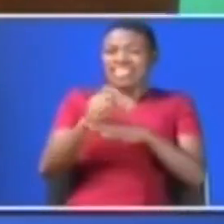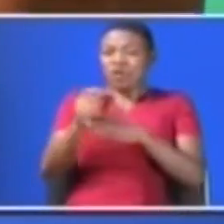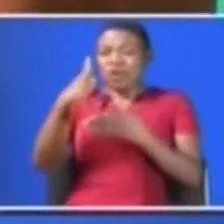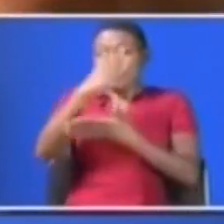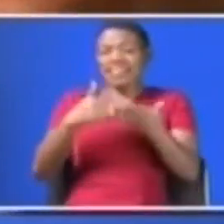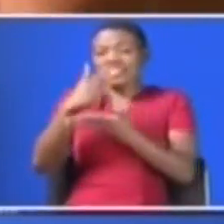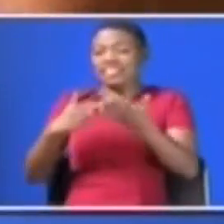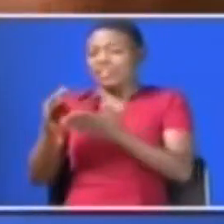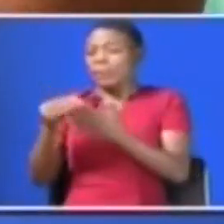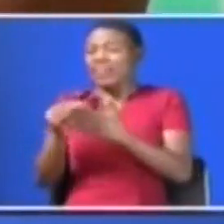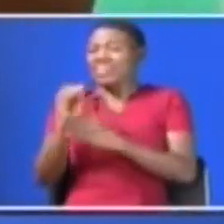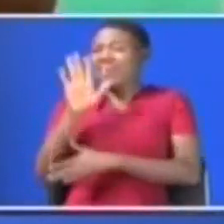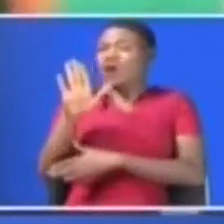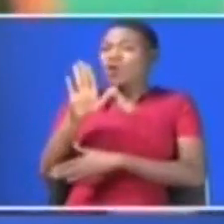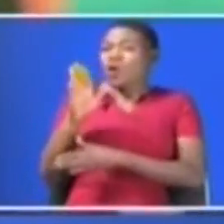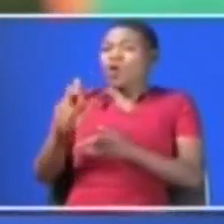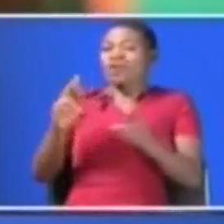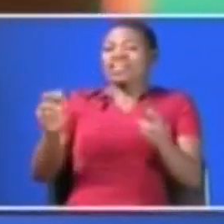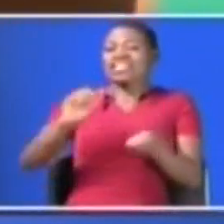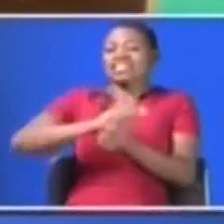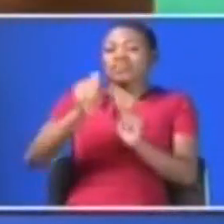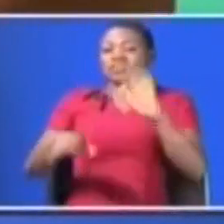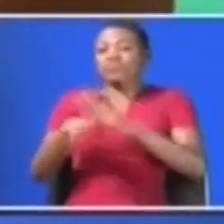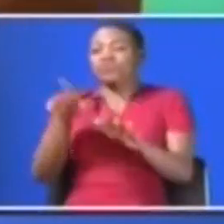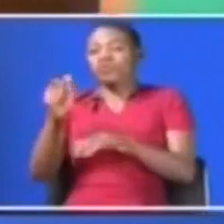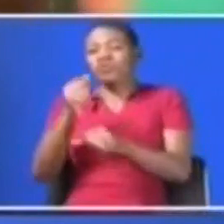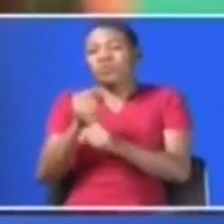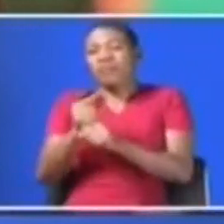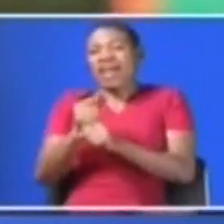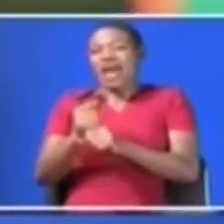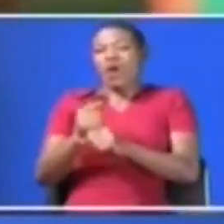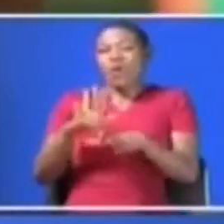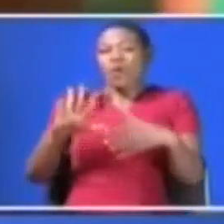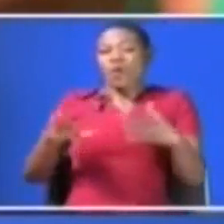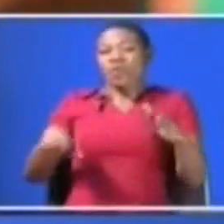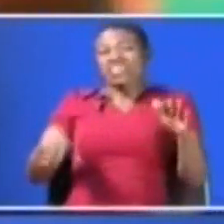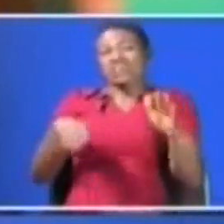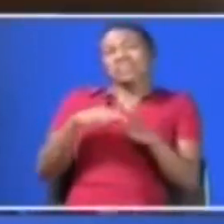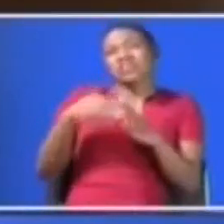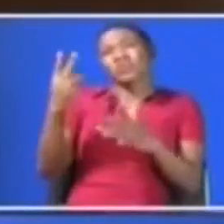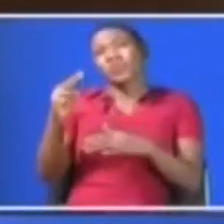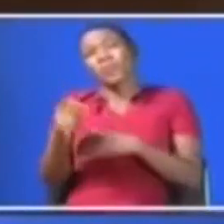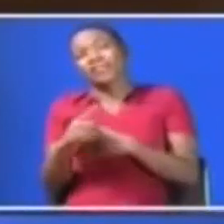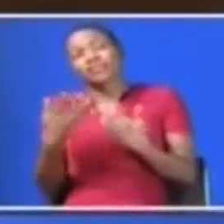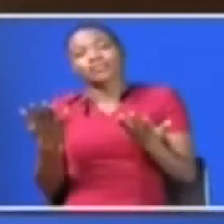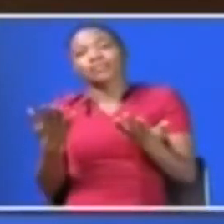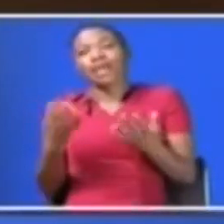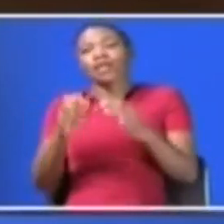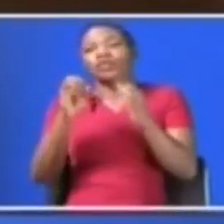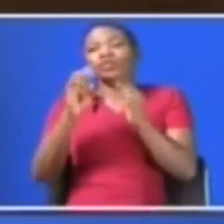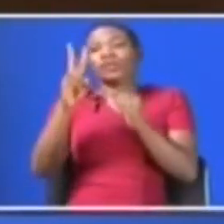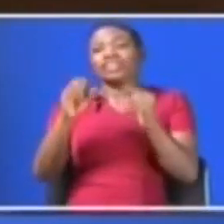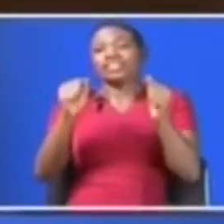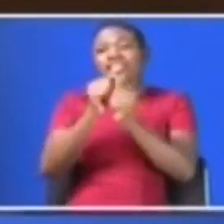pesa. Or utafanyia replacement. Of which, watakupea suspension of around 2 months. In 2017,